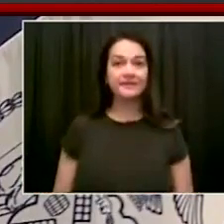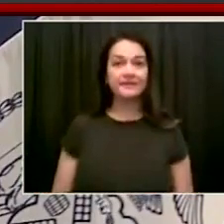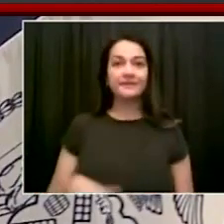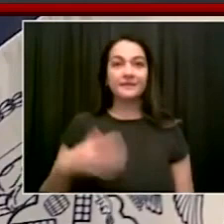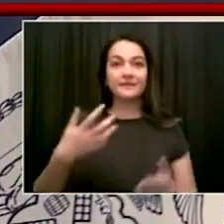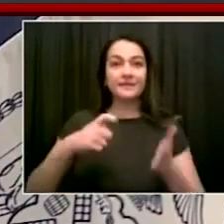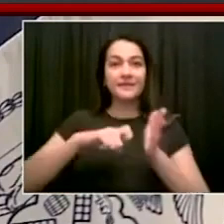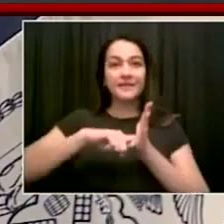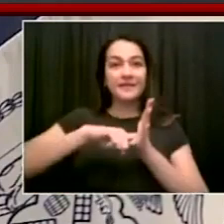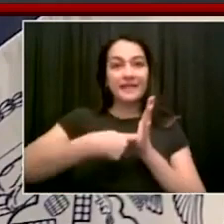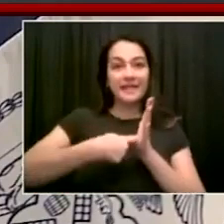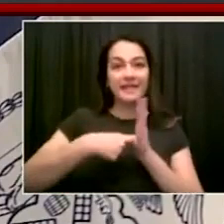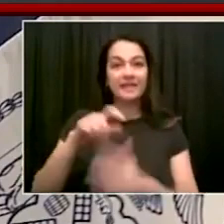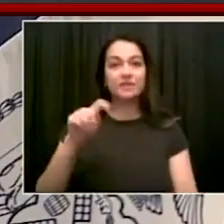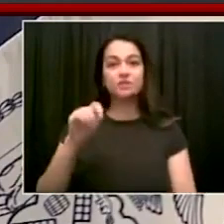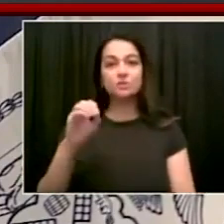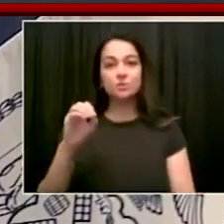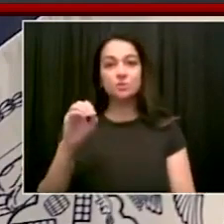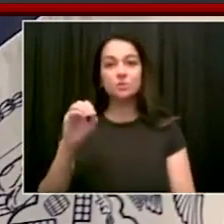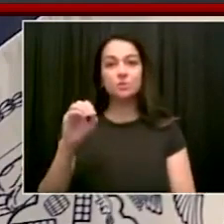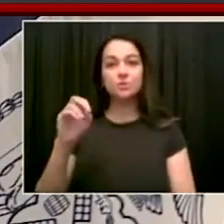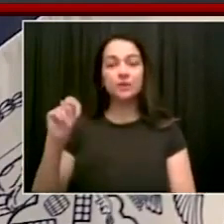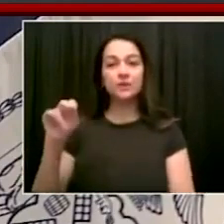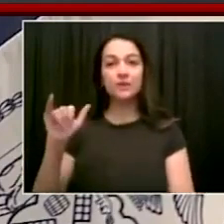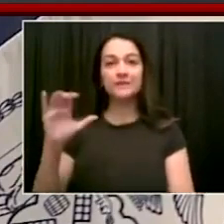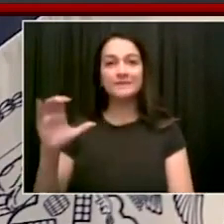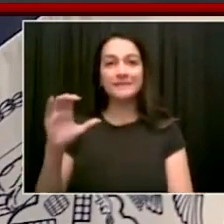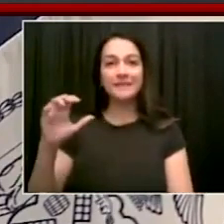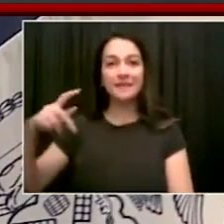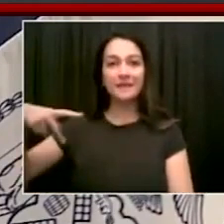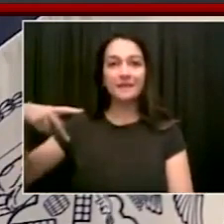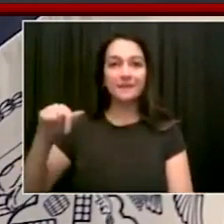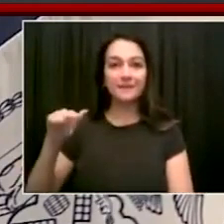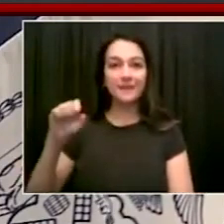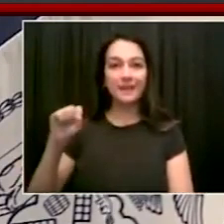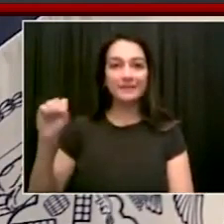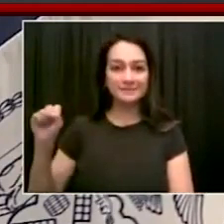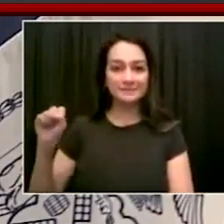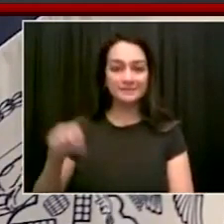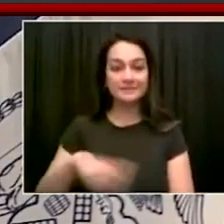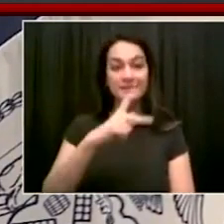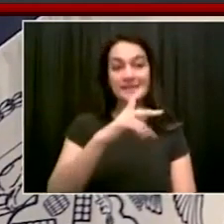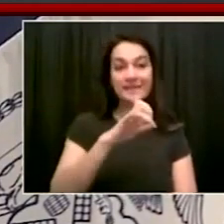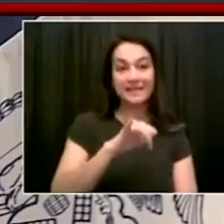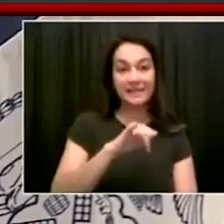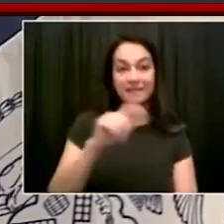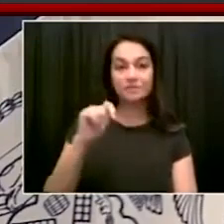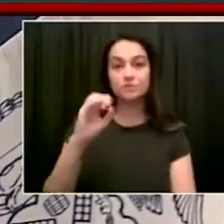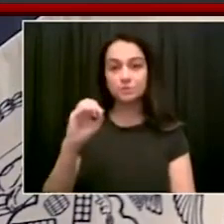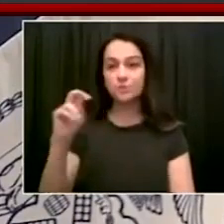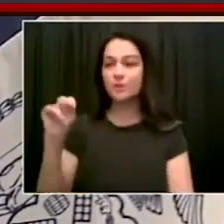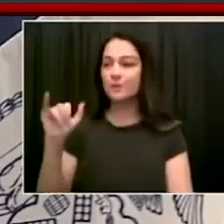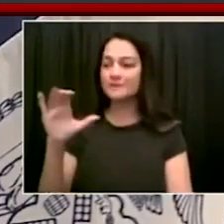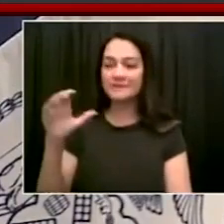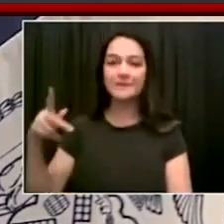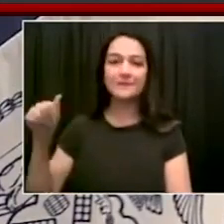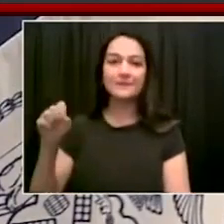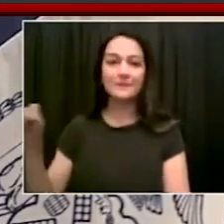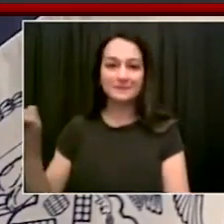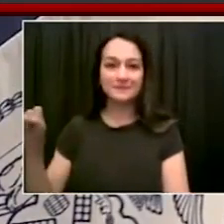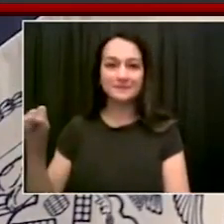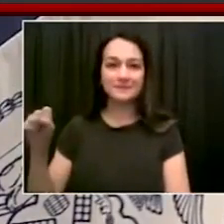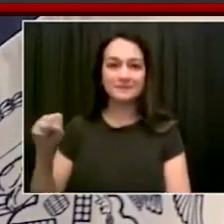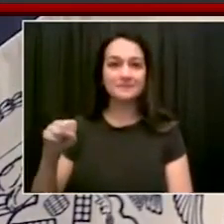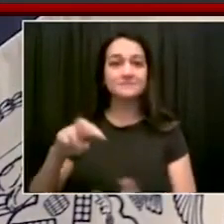Trump? Vote for me. Trump. Vote for me. And he won. I think in a lot of other situations, there would have been a primary. He would